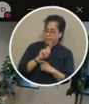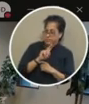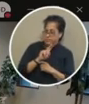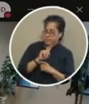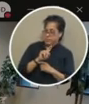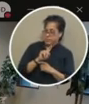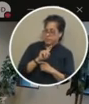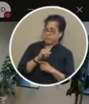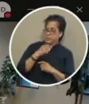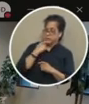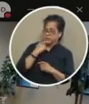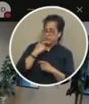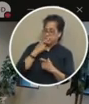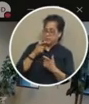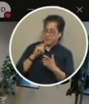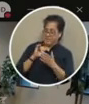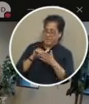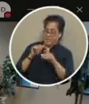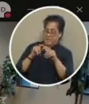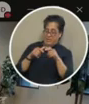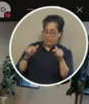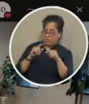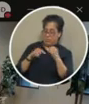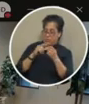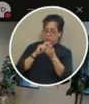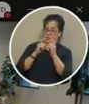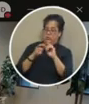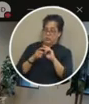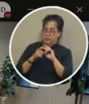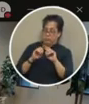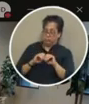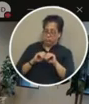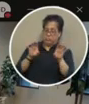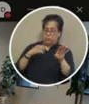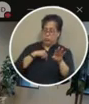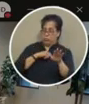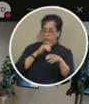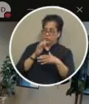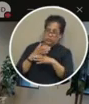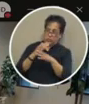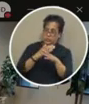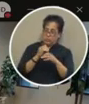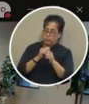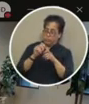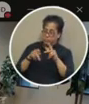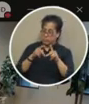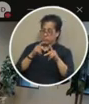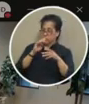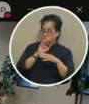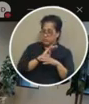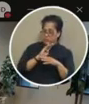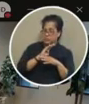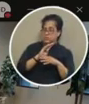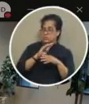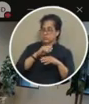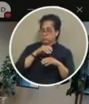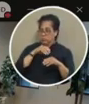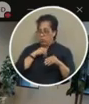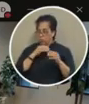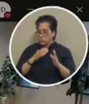that's sent out about the change in the courts that we can share with constituents and with business and owners